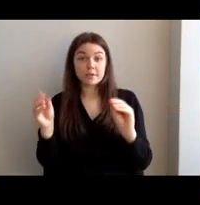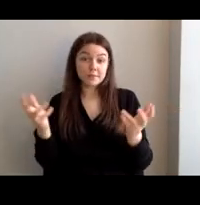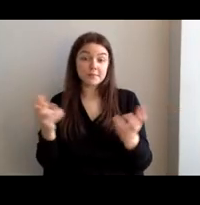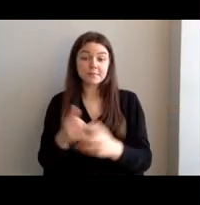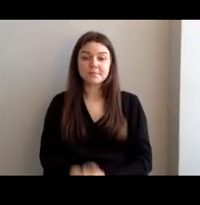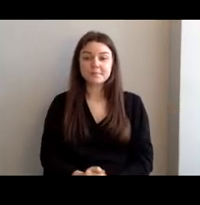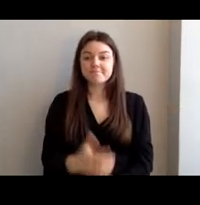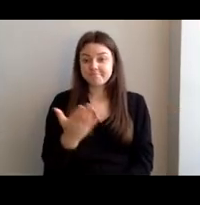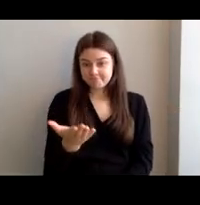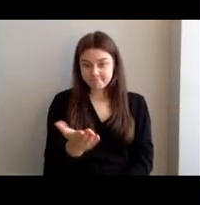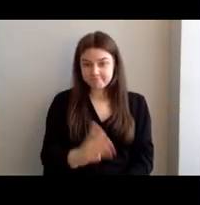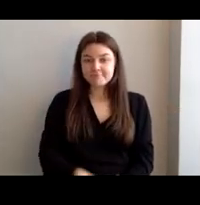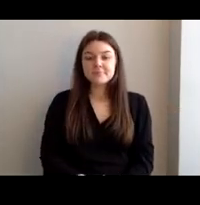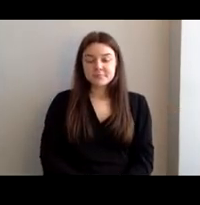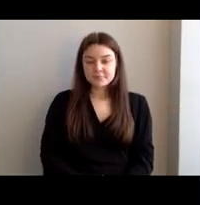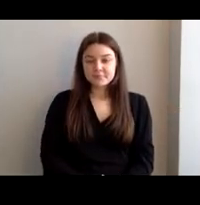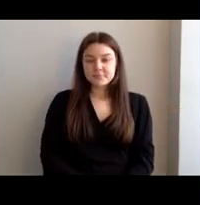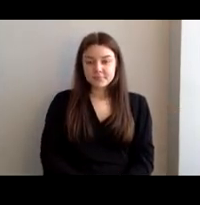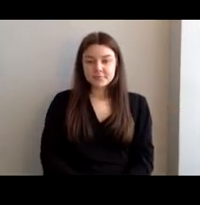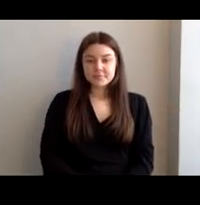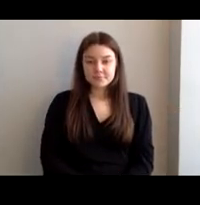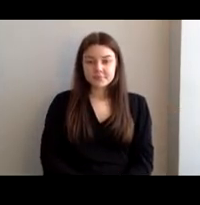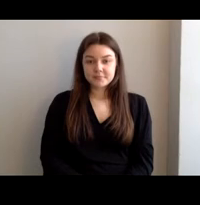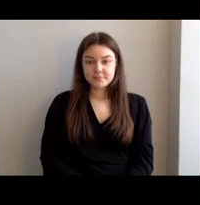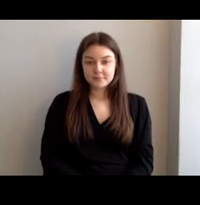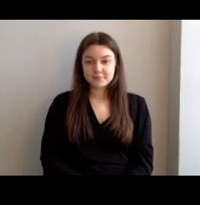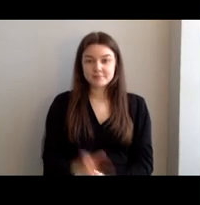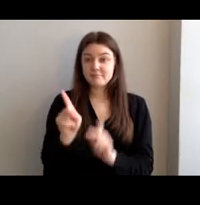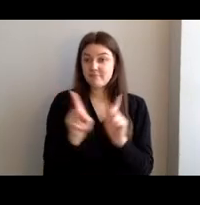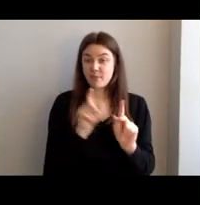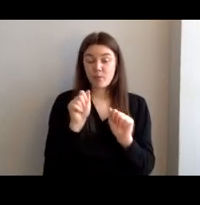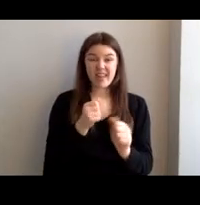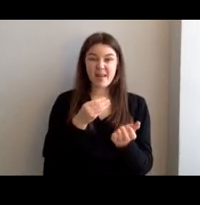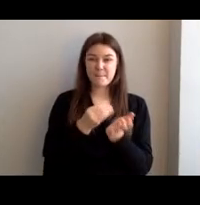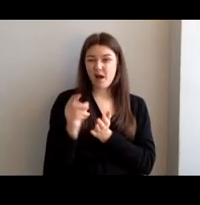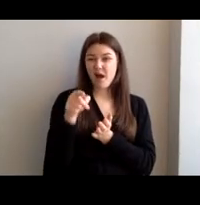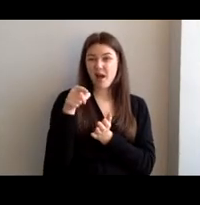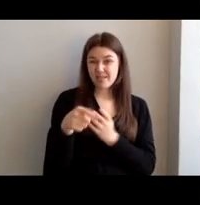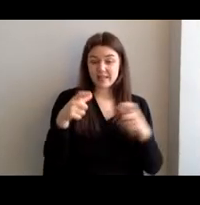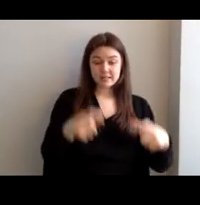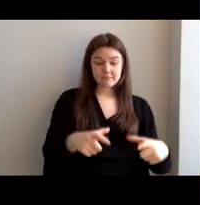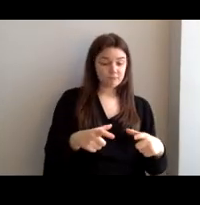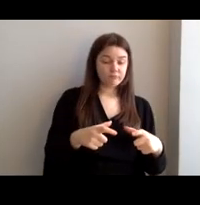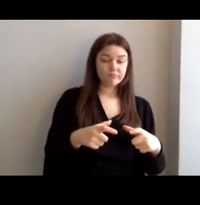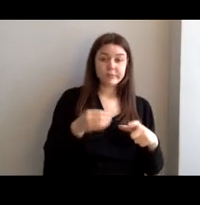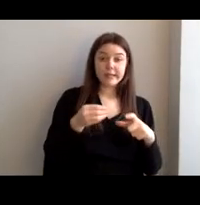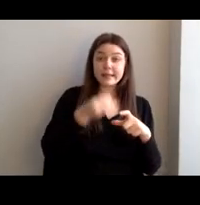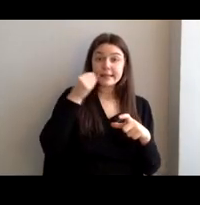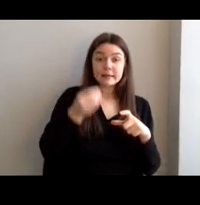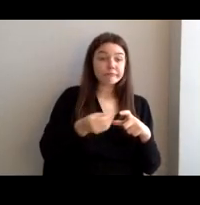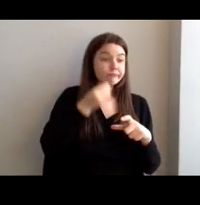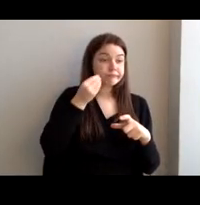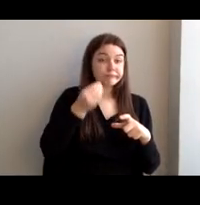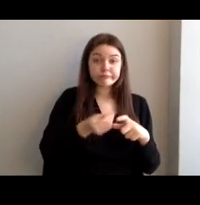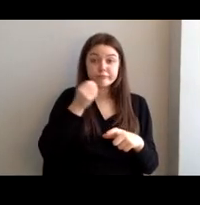like this. And people can buy this product and eat it right out of the bin, or they can